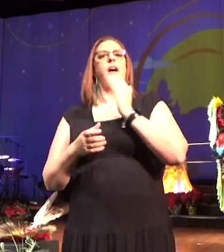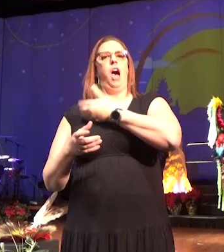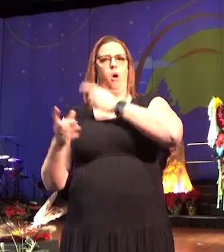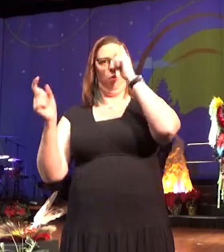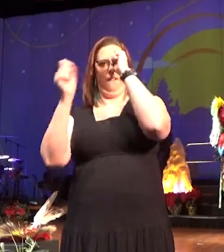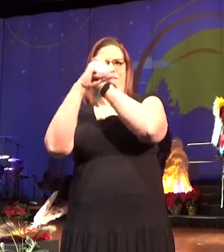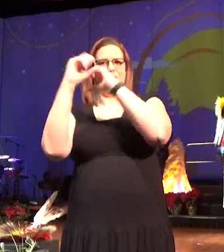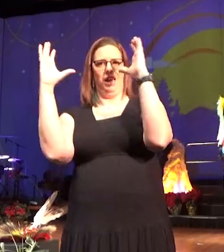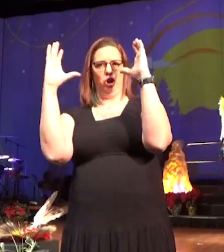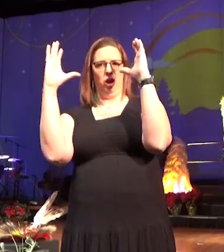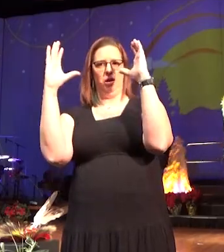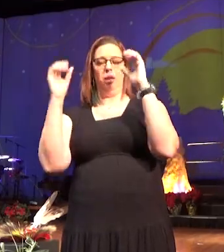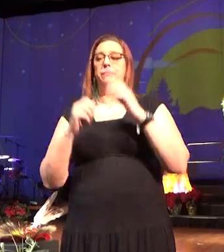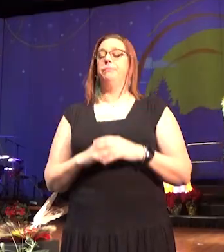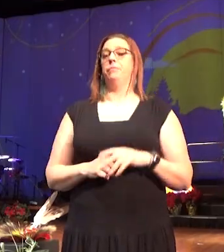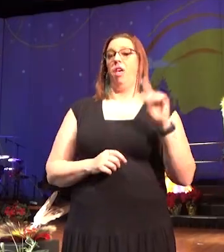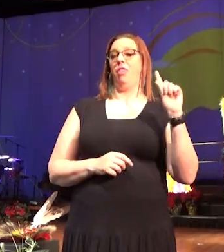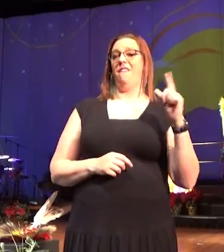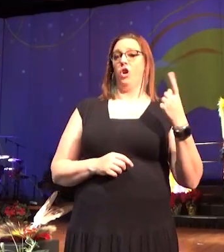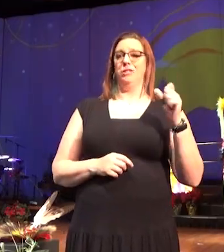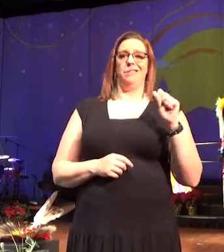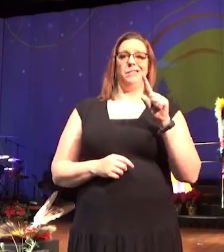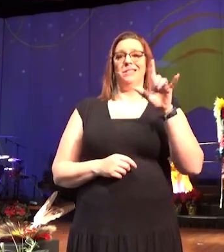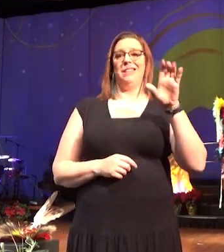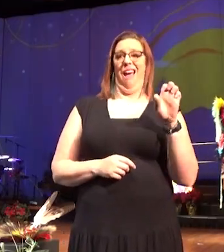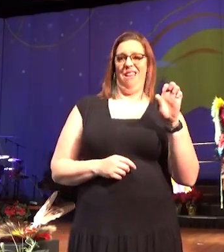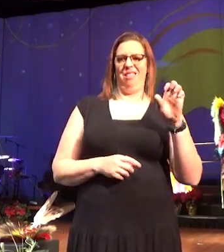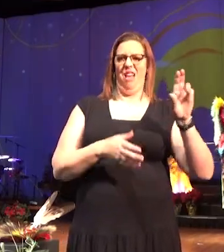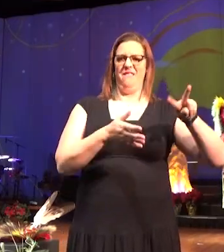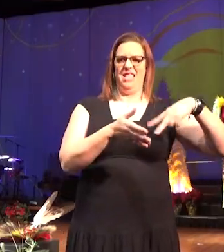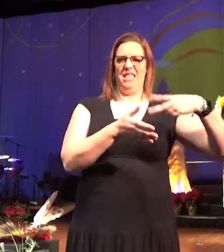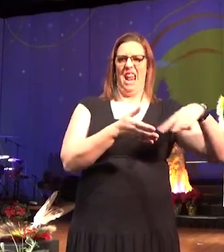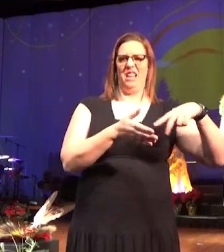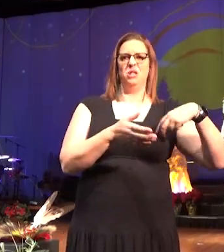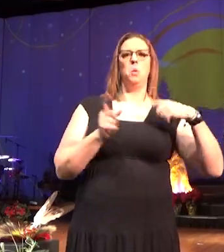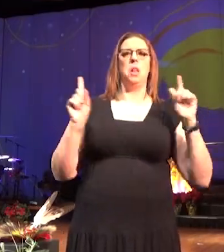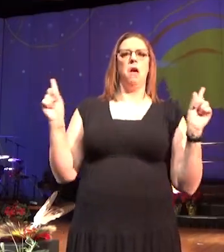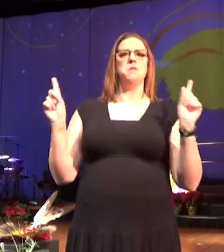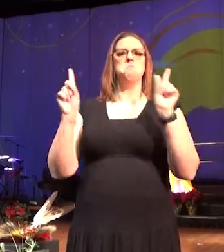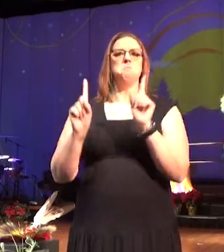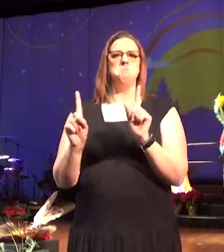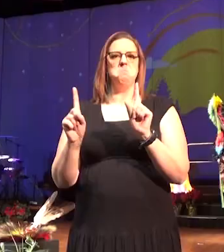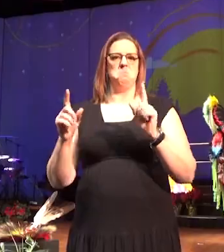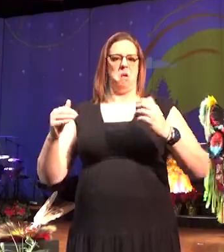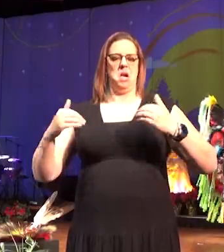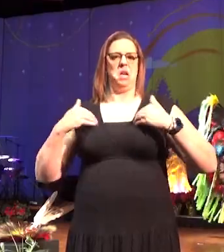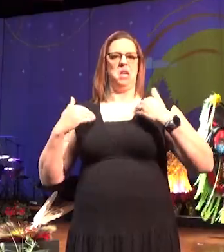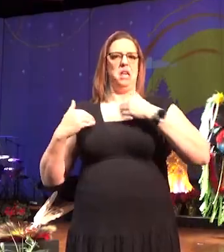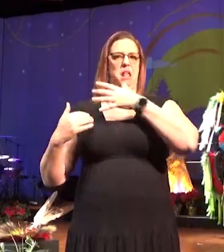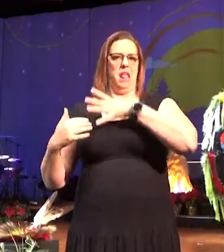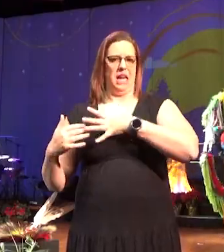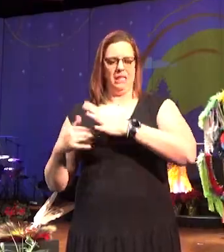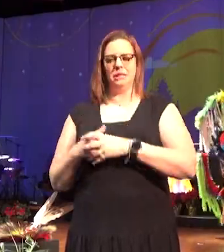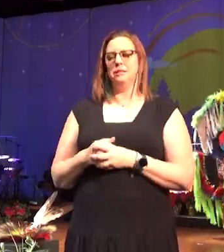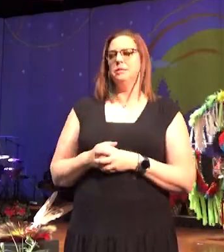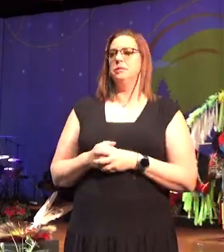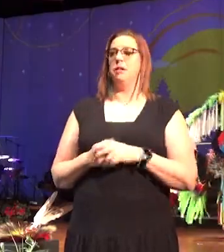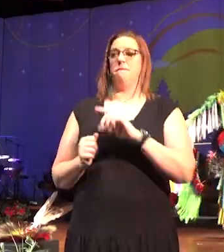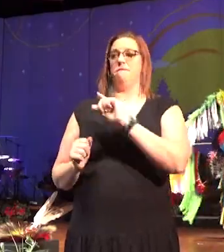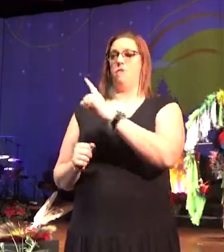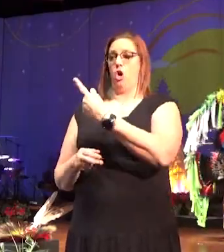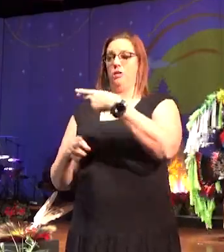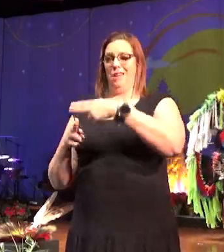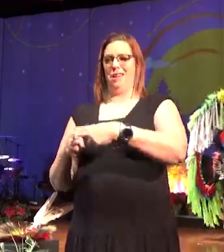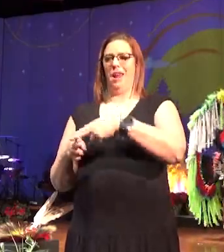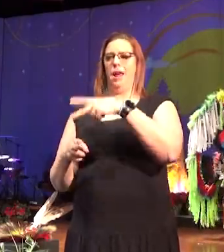So this first style of dance, we're going to bring out two young ladies. And the first lady, her name